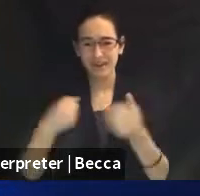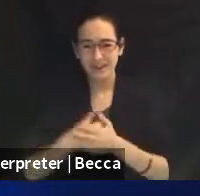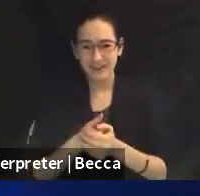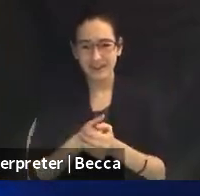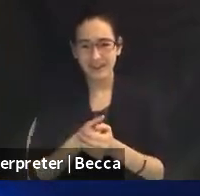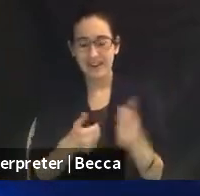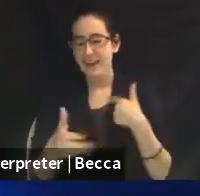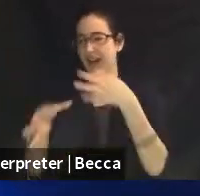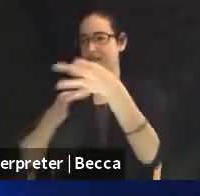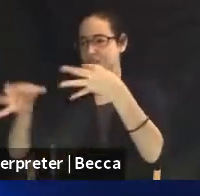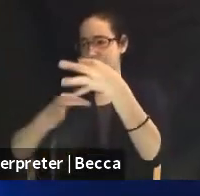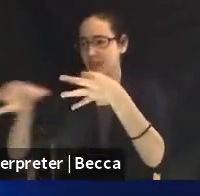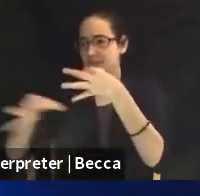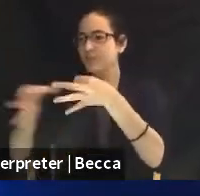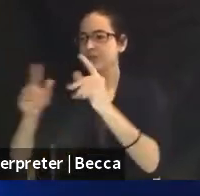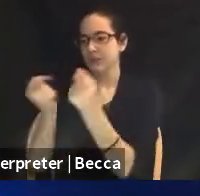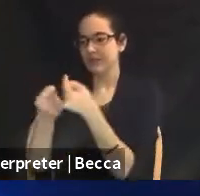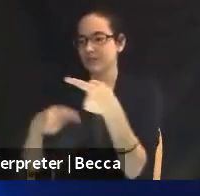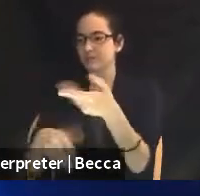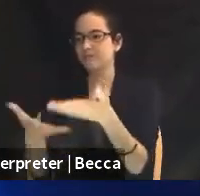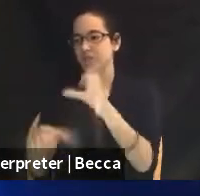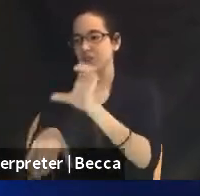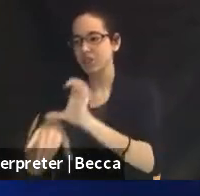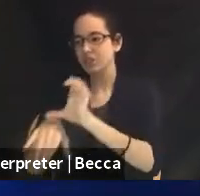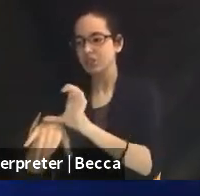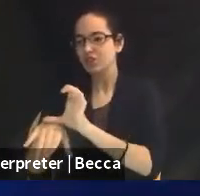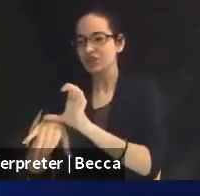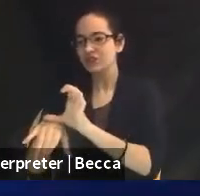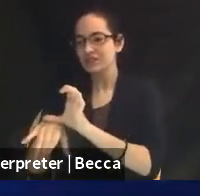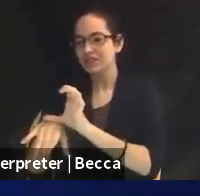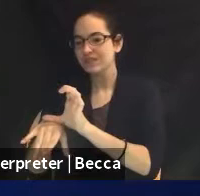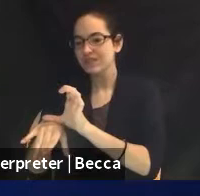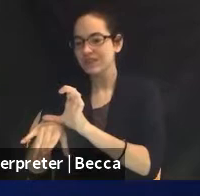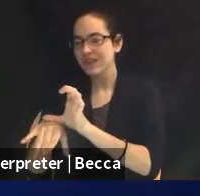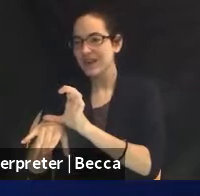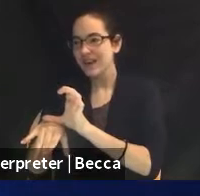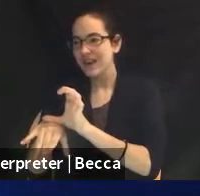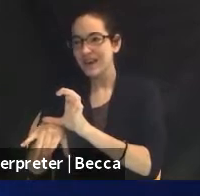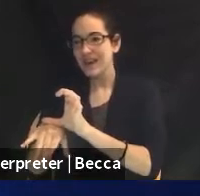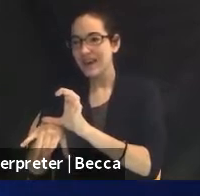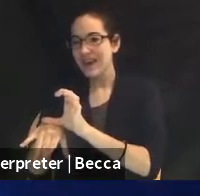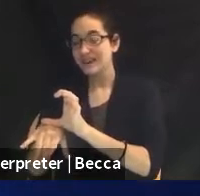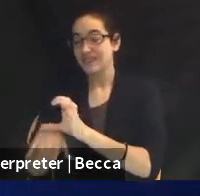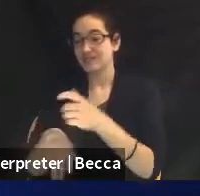team, I told the team here at the North Campus, and he was a huge step for me with trust because I'm type A.